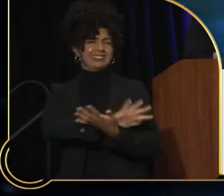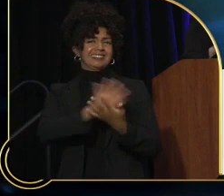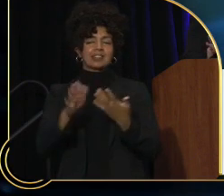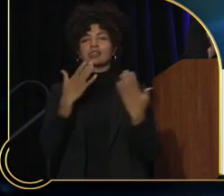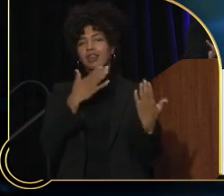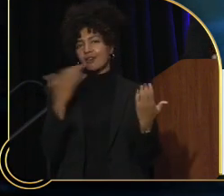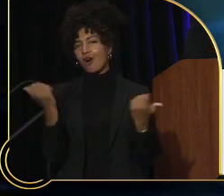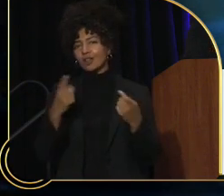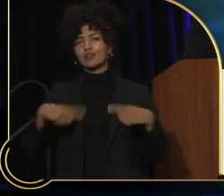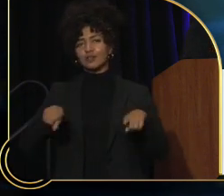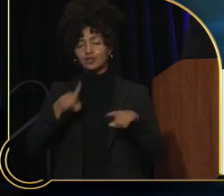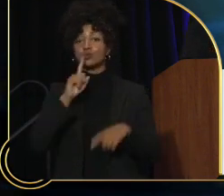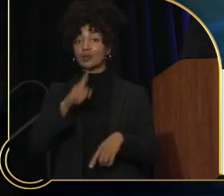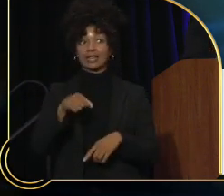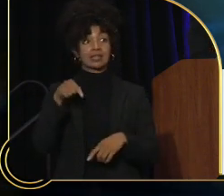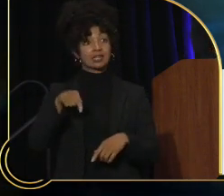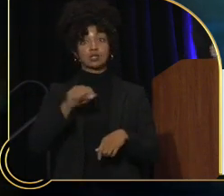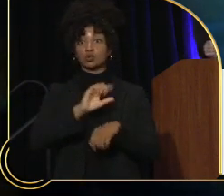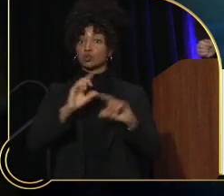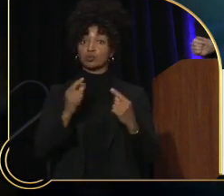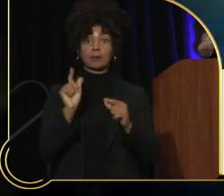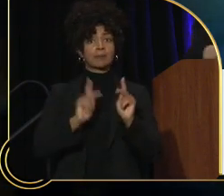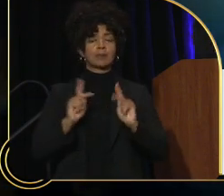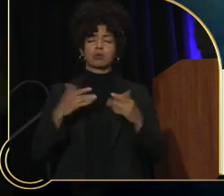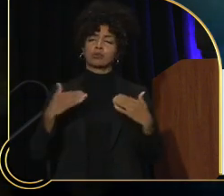met such a brilliant, hardworking group of people.